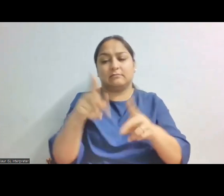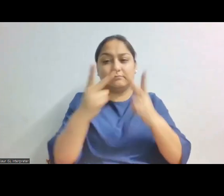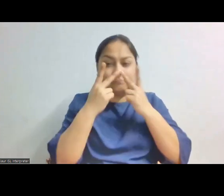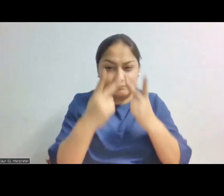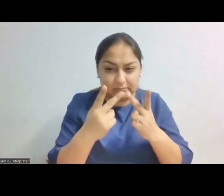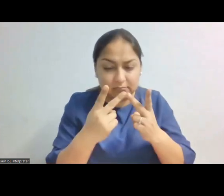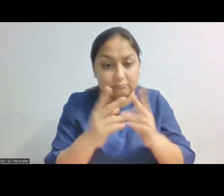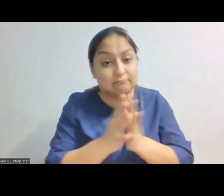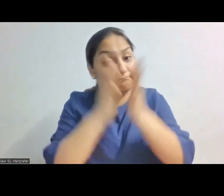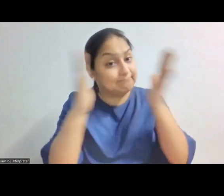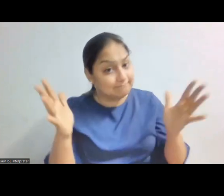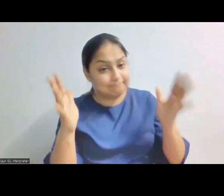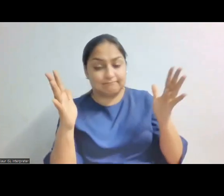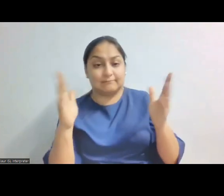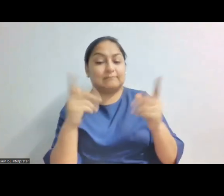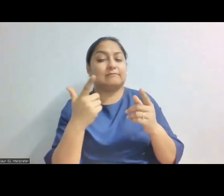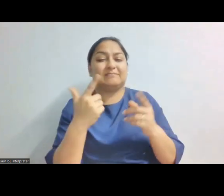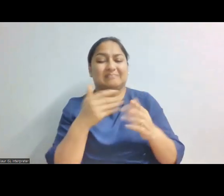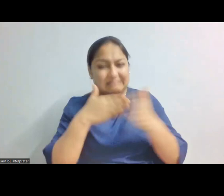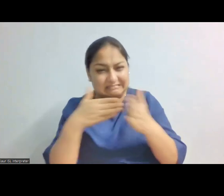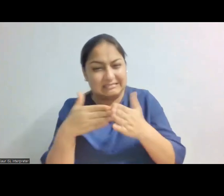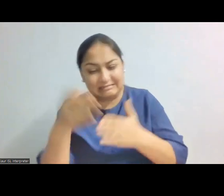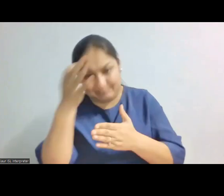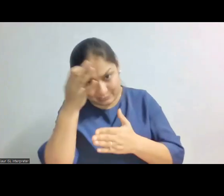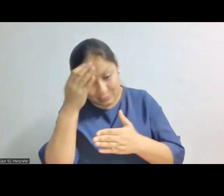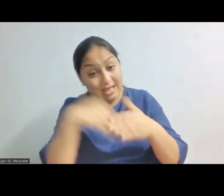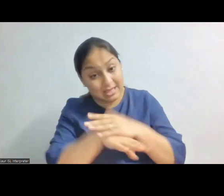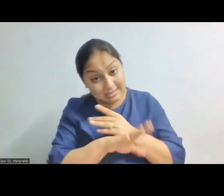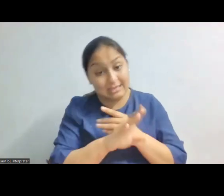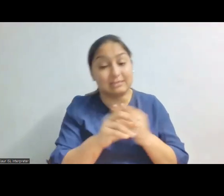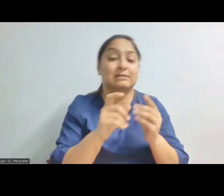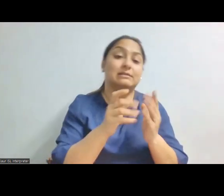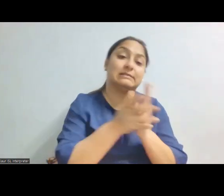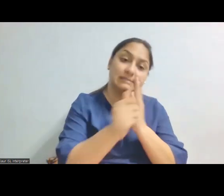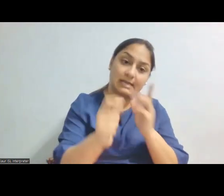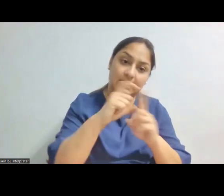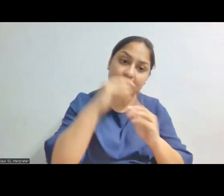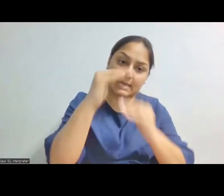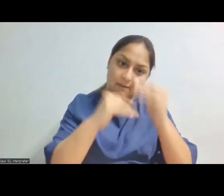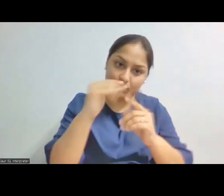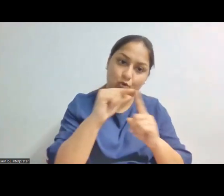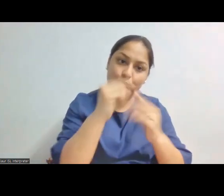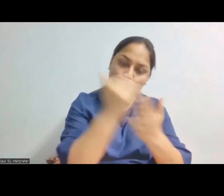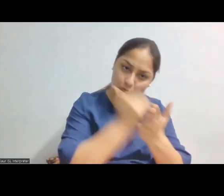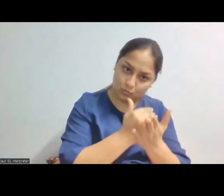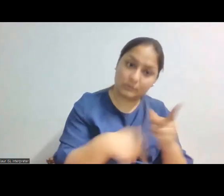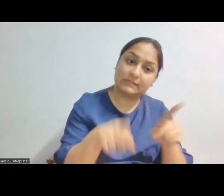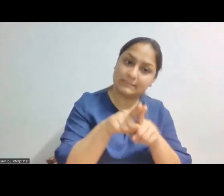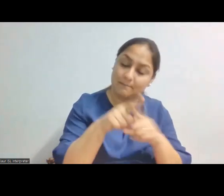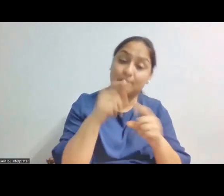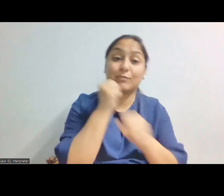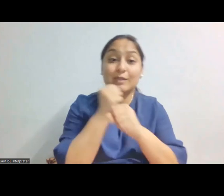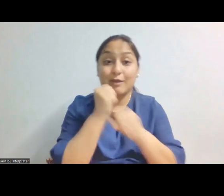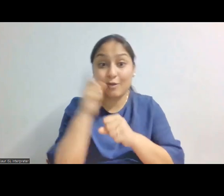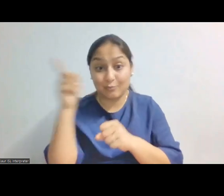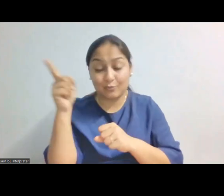greatest impediments challenging existing skill development programs. There was also recommendation for governments to then